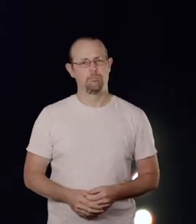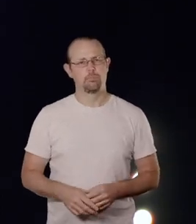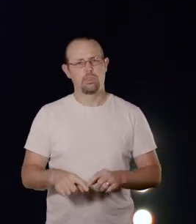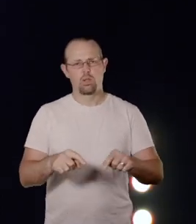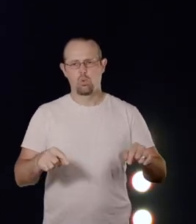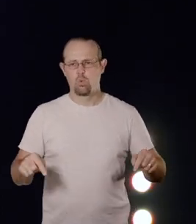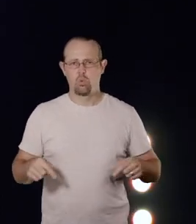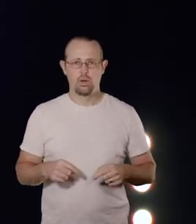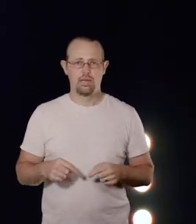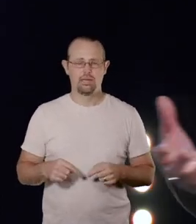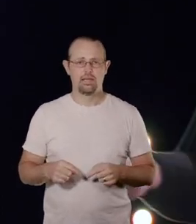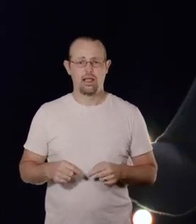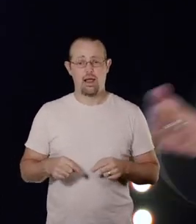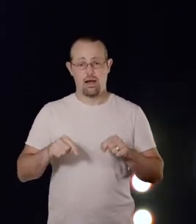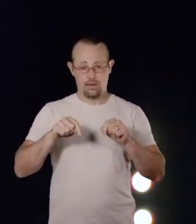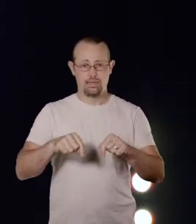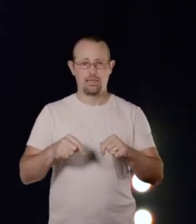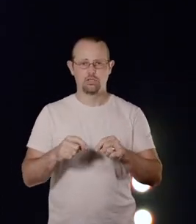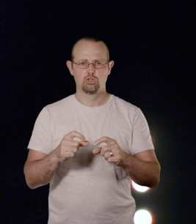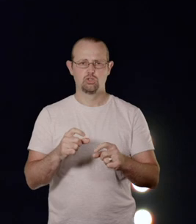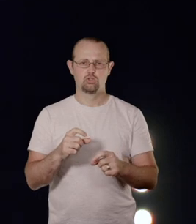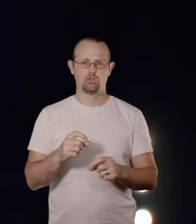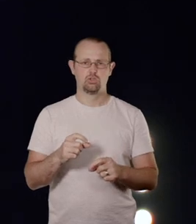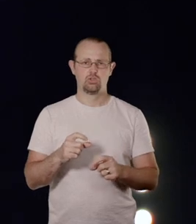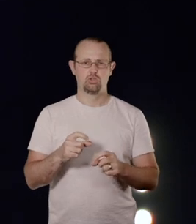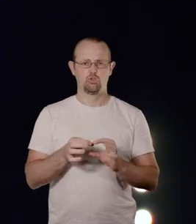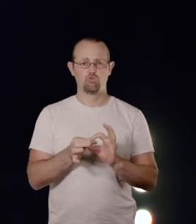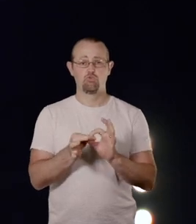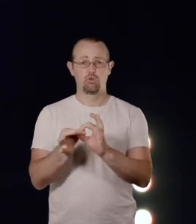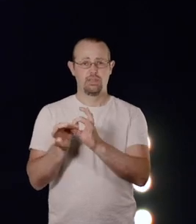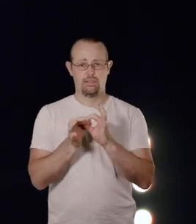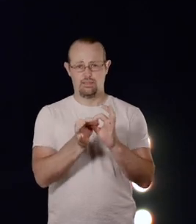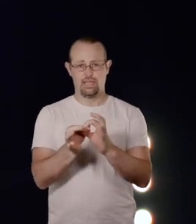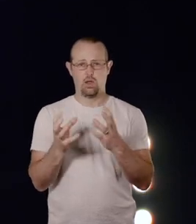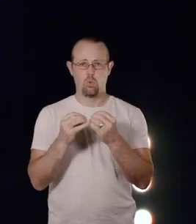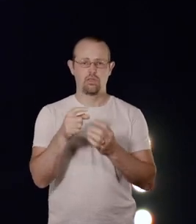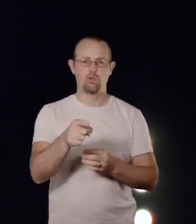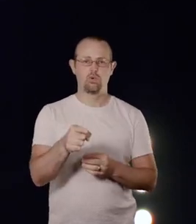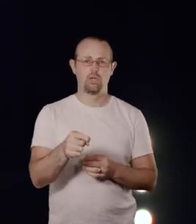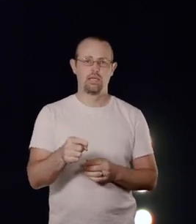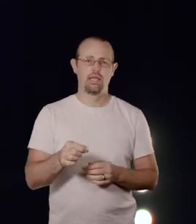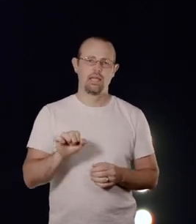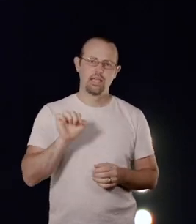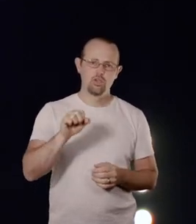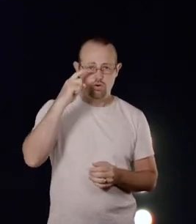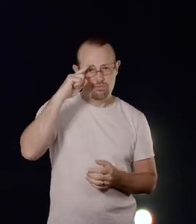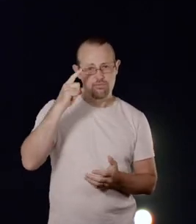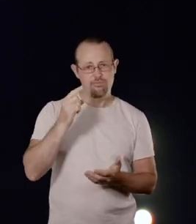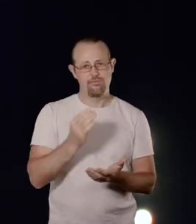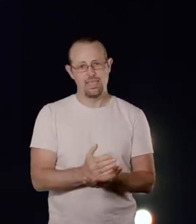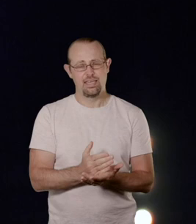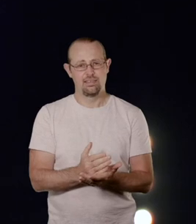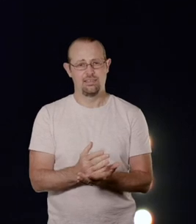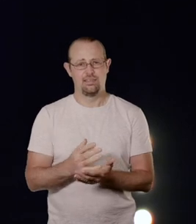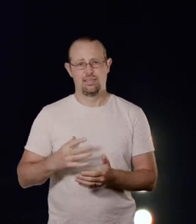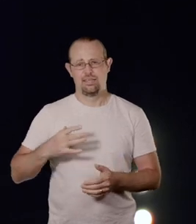to perform in front of you. We're here to relate with you. And your faith needs to be that essential aspect of your life. It's